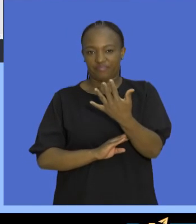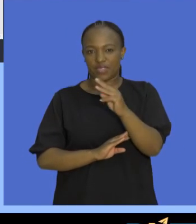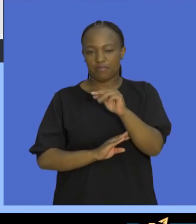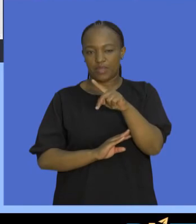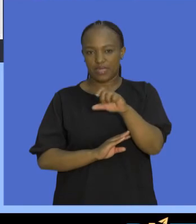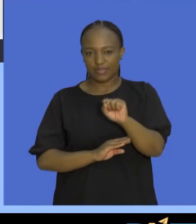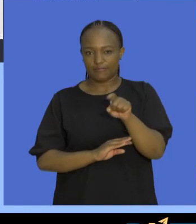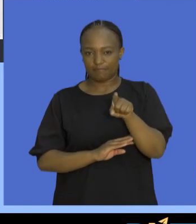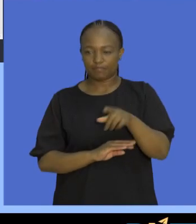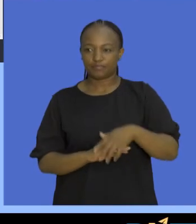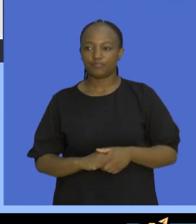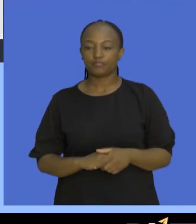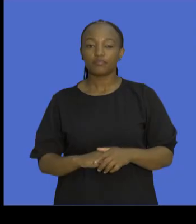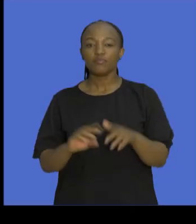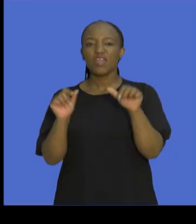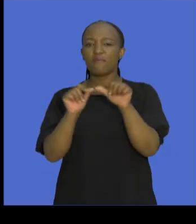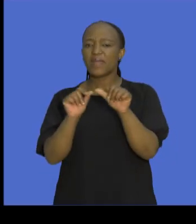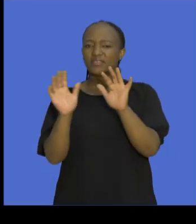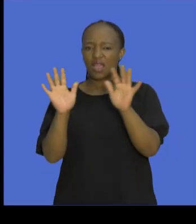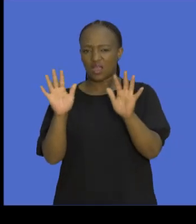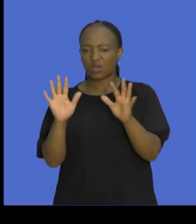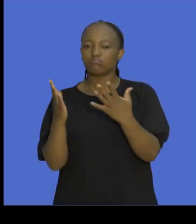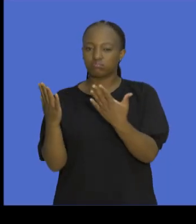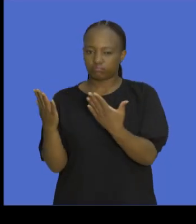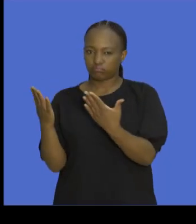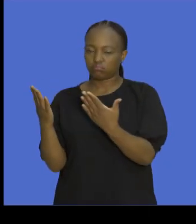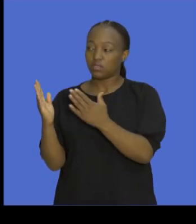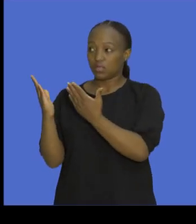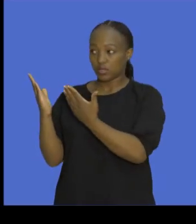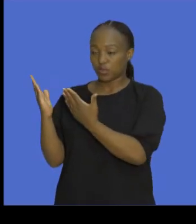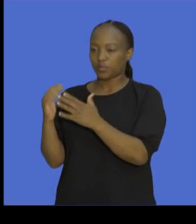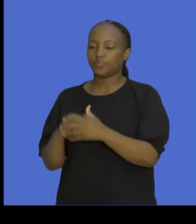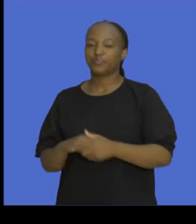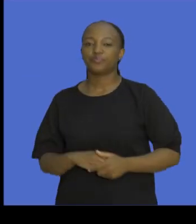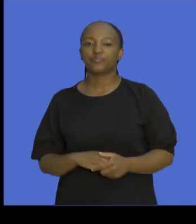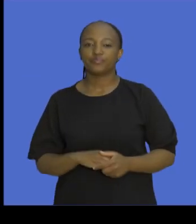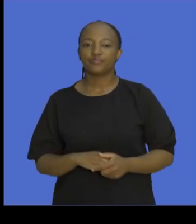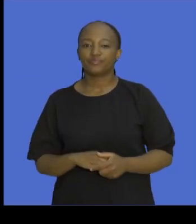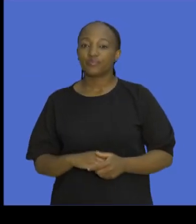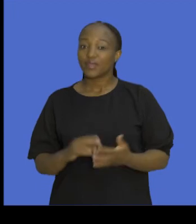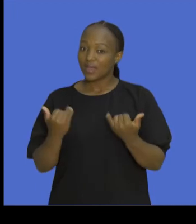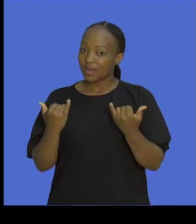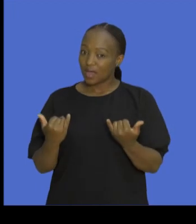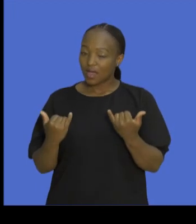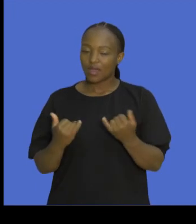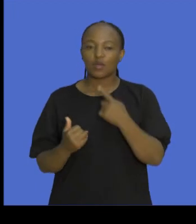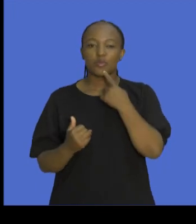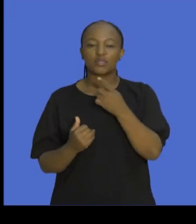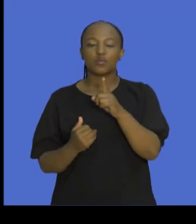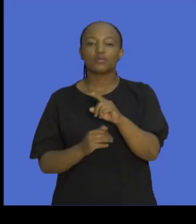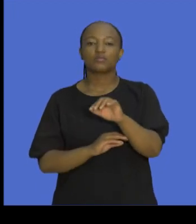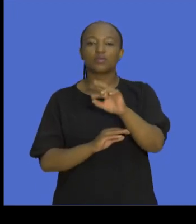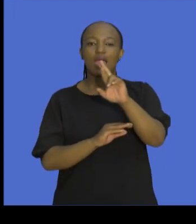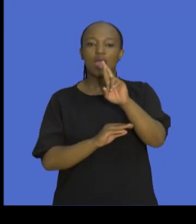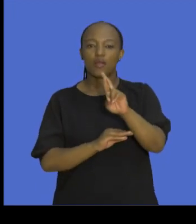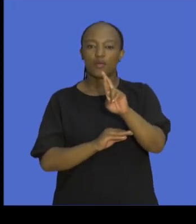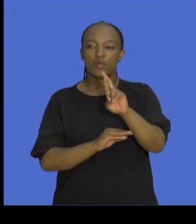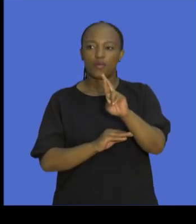that's as far as the measurements are concerned, okay? Now, we said that the R